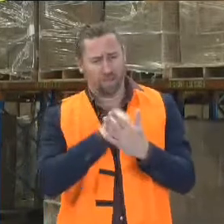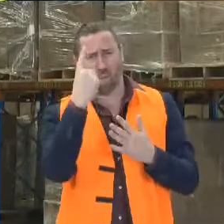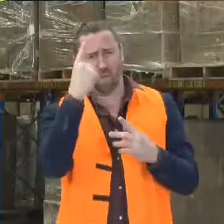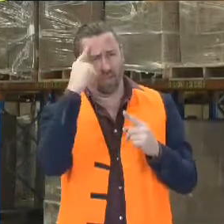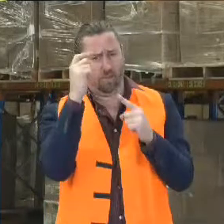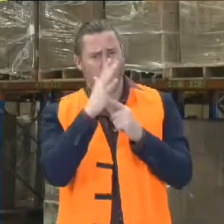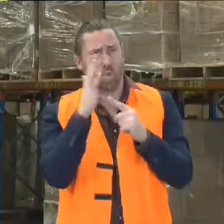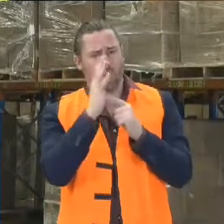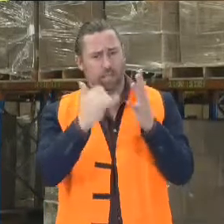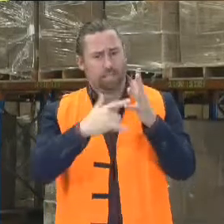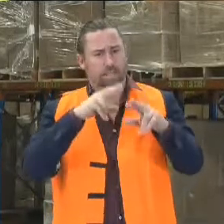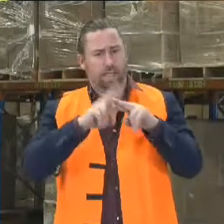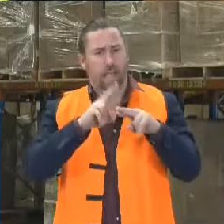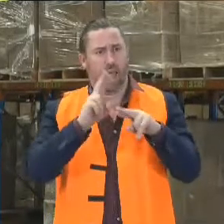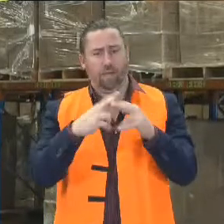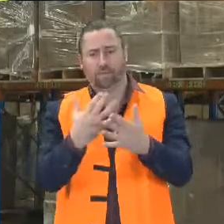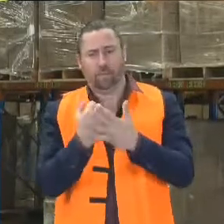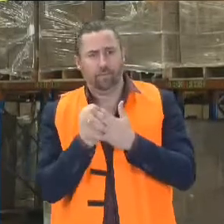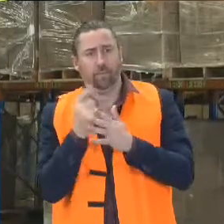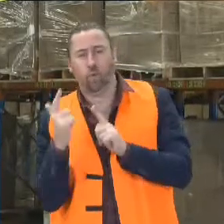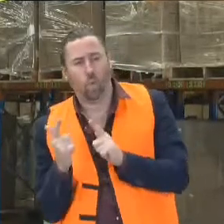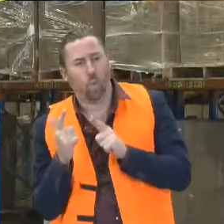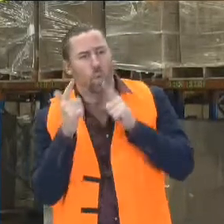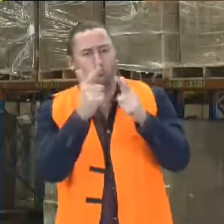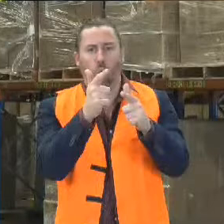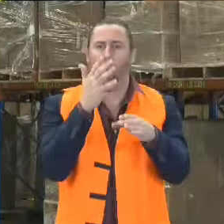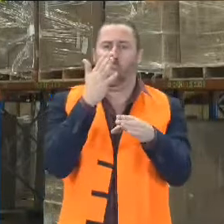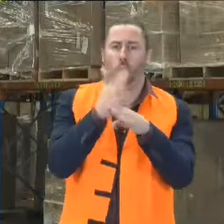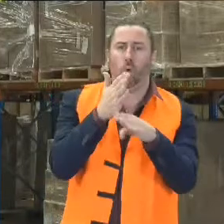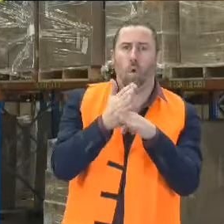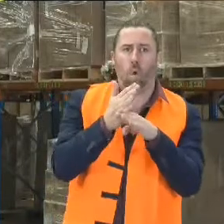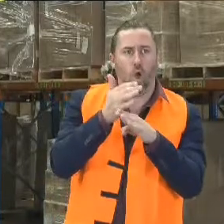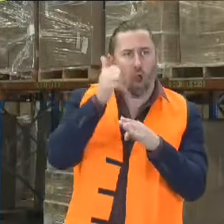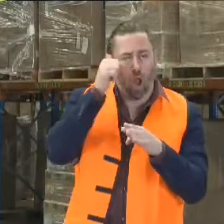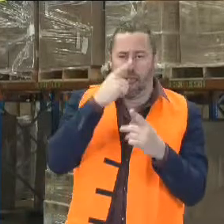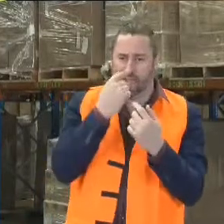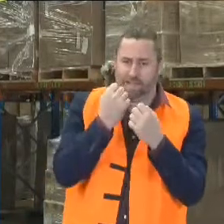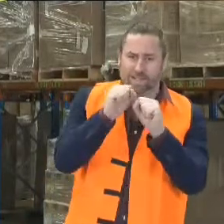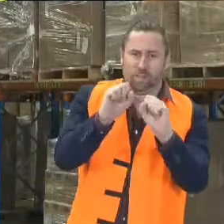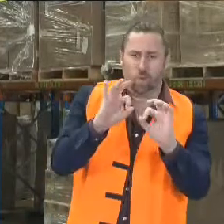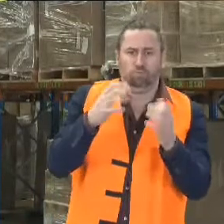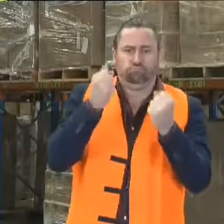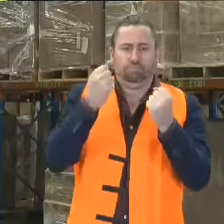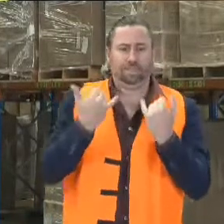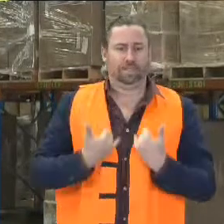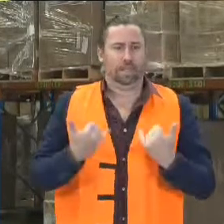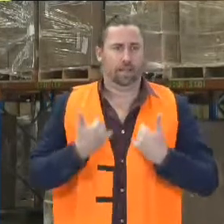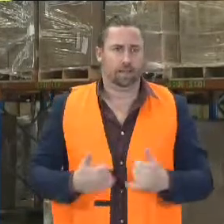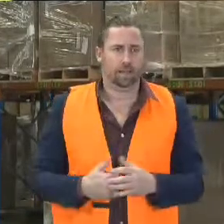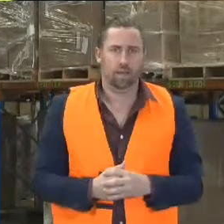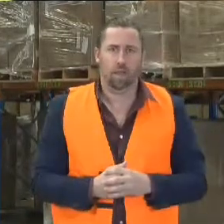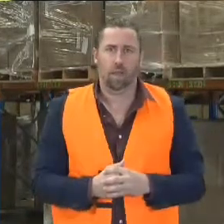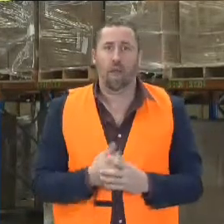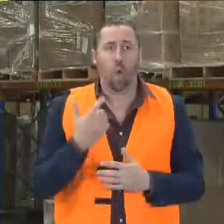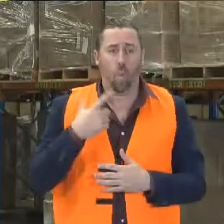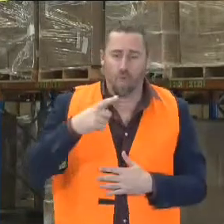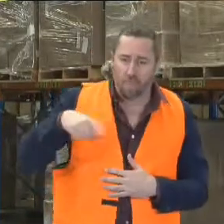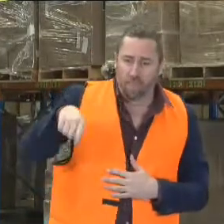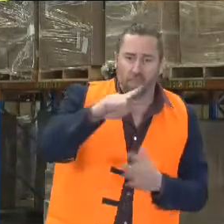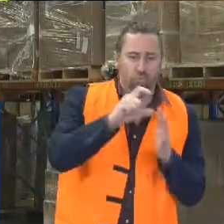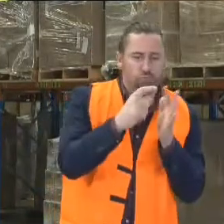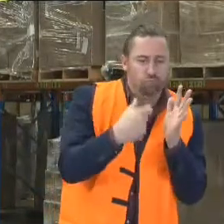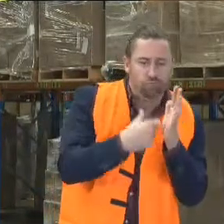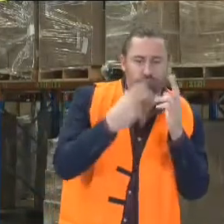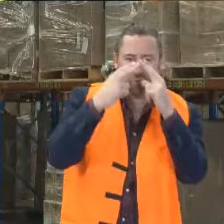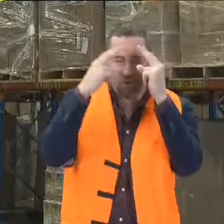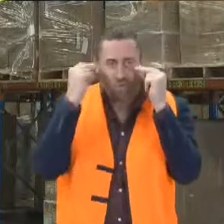and felt safe every single day, and I wanted to make sure that they could continue to treat Queenslanders. Of